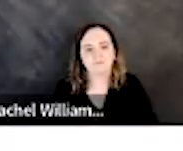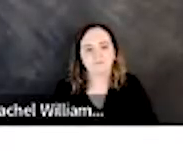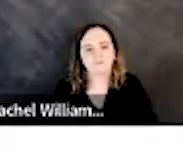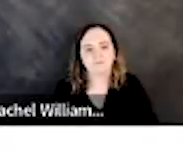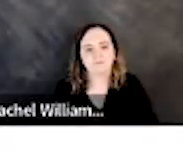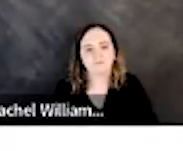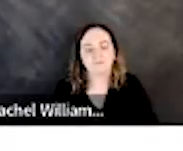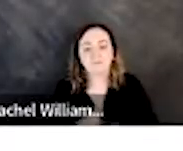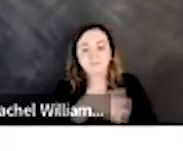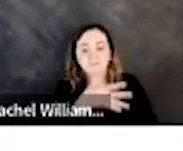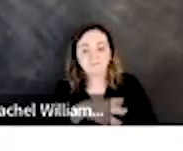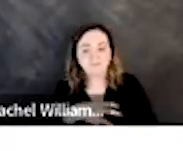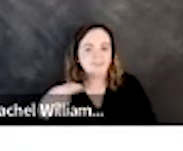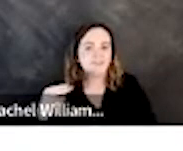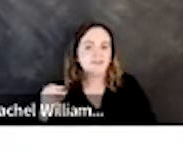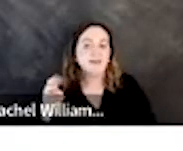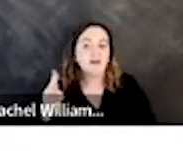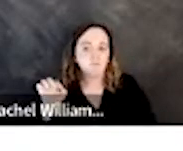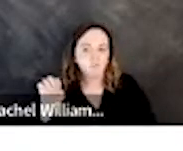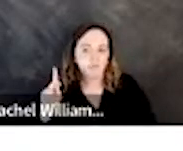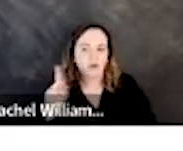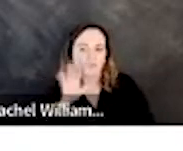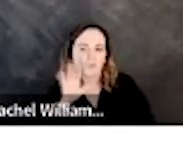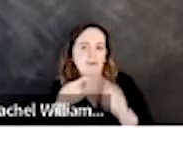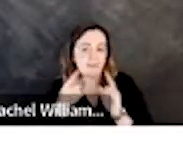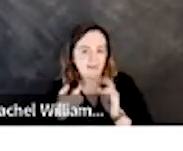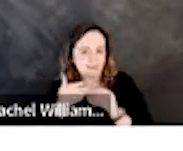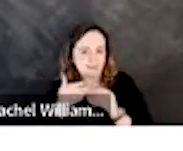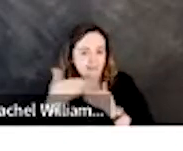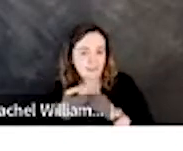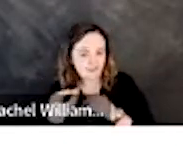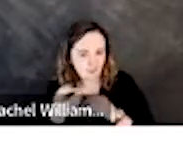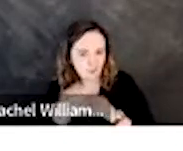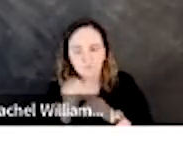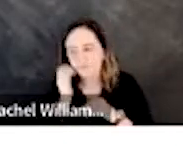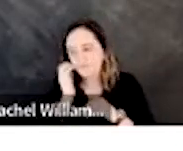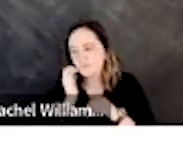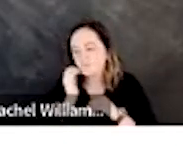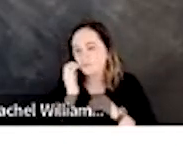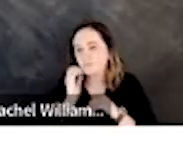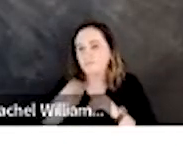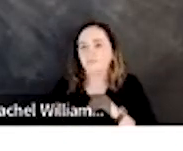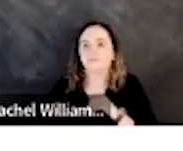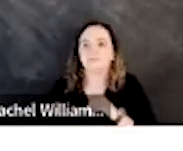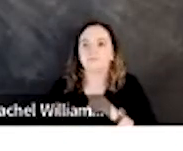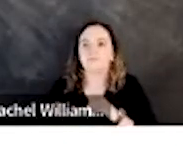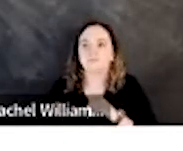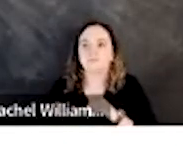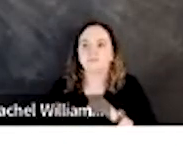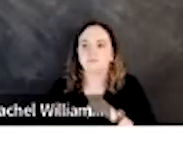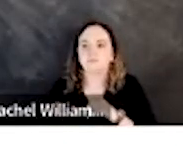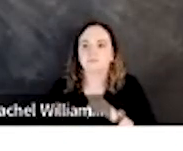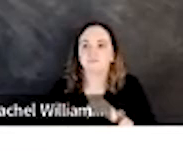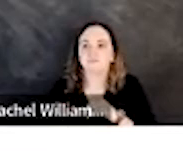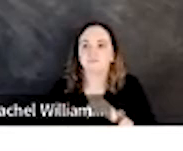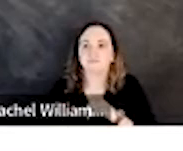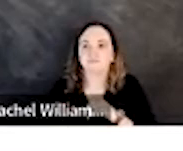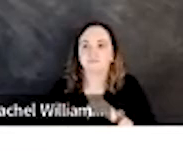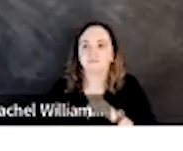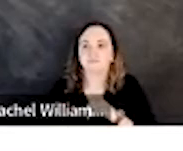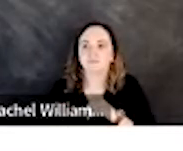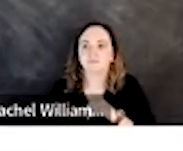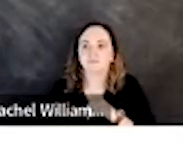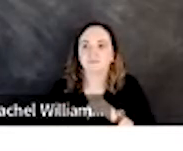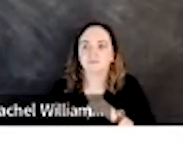And Ms. Hembrick will announce the next few scholarships. The Opportunity Scholarship, sponsored